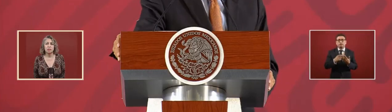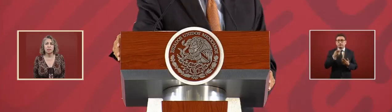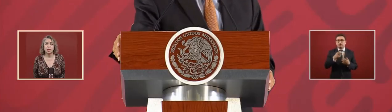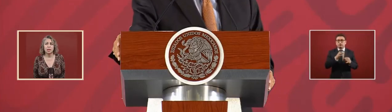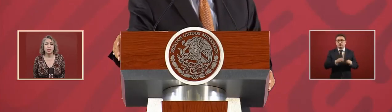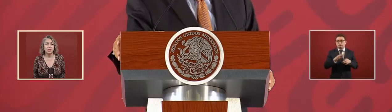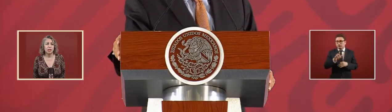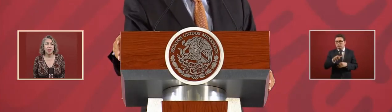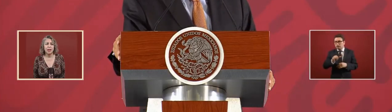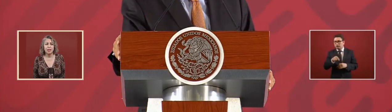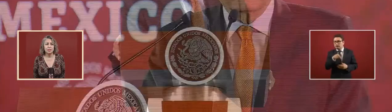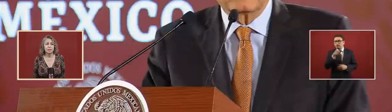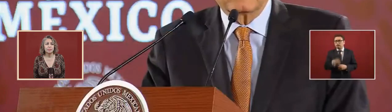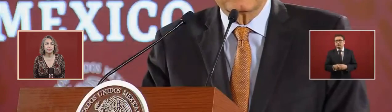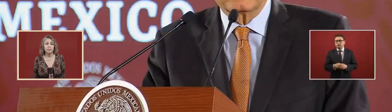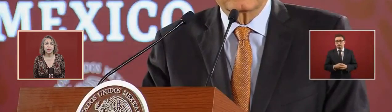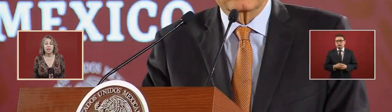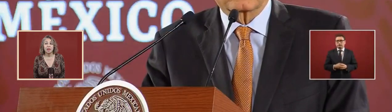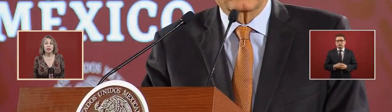called CARA,